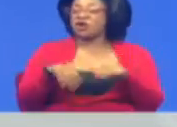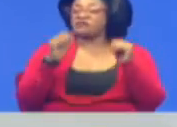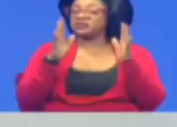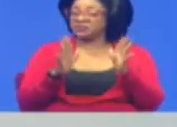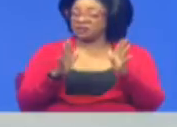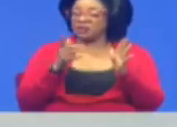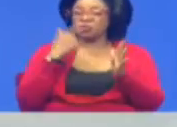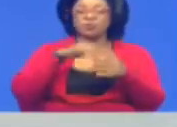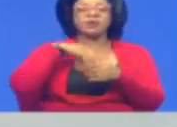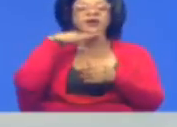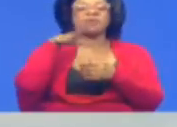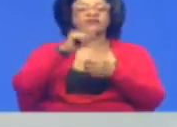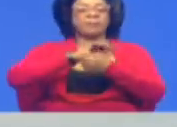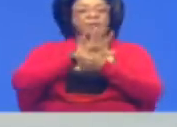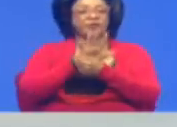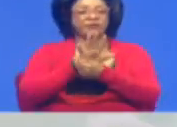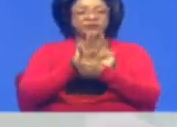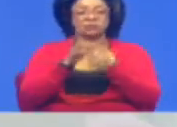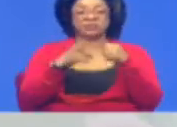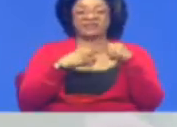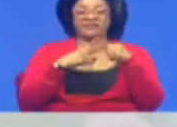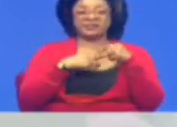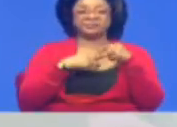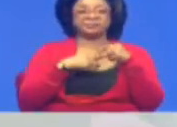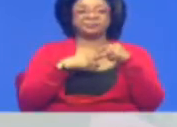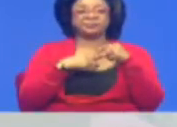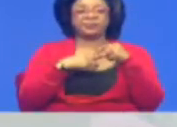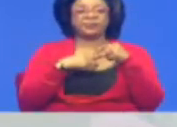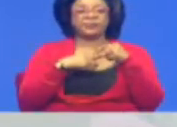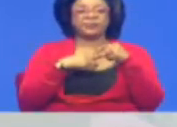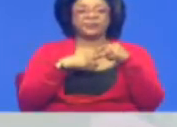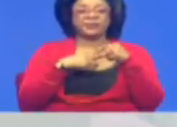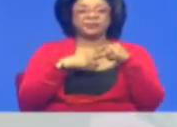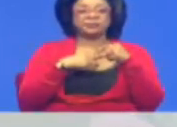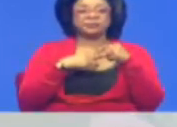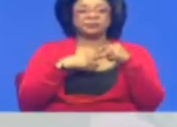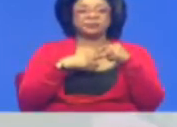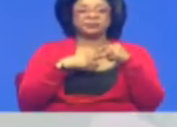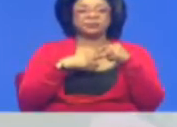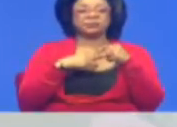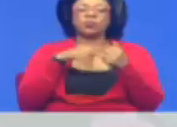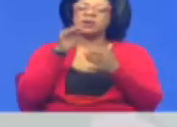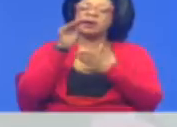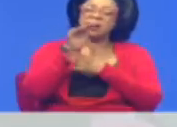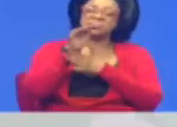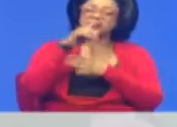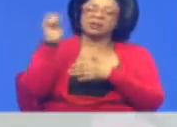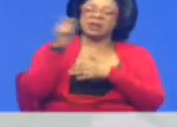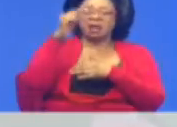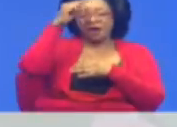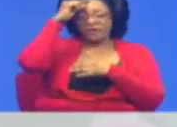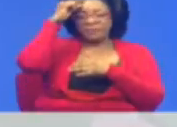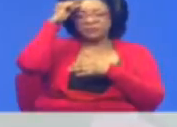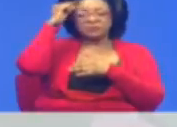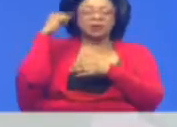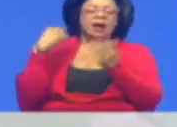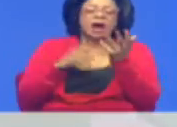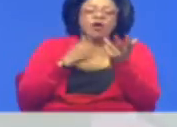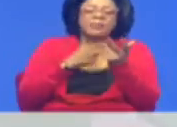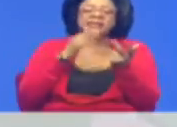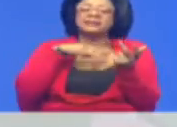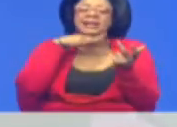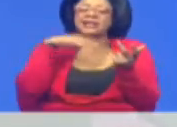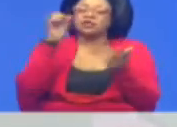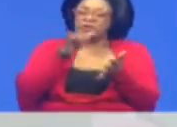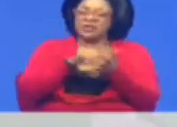COVID-19 to 7. We're here to ask the Kenyan government today, how many more of us are going to die so that you